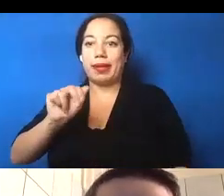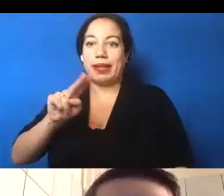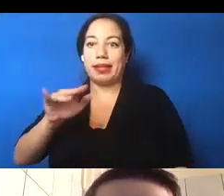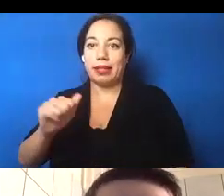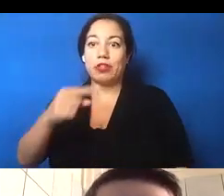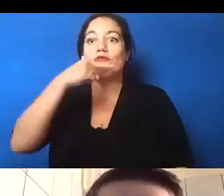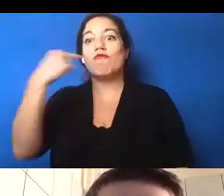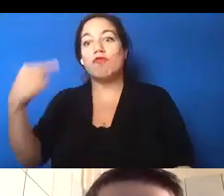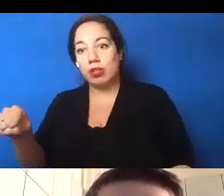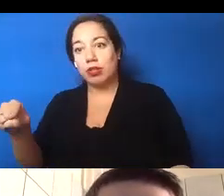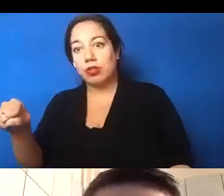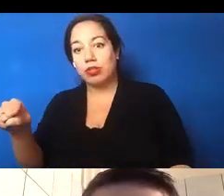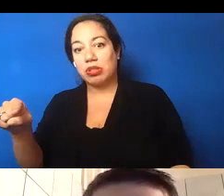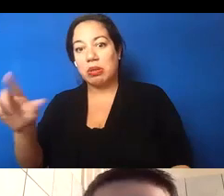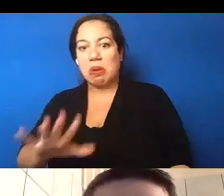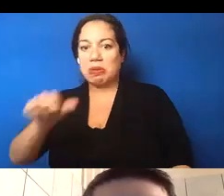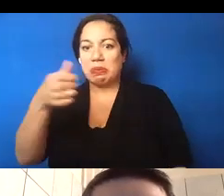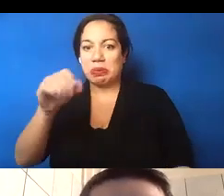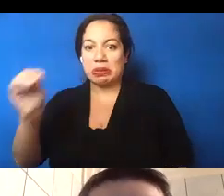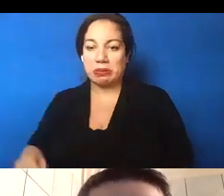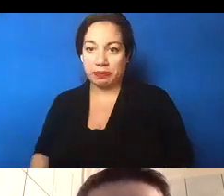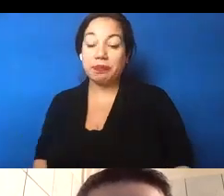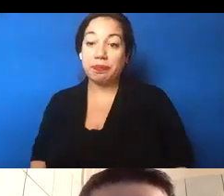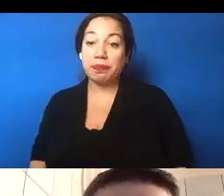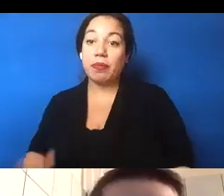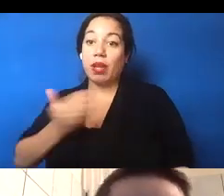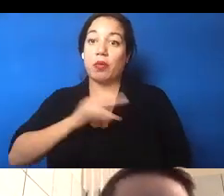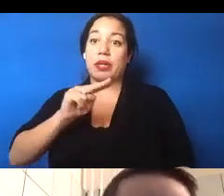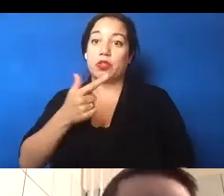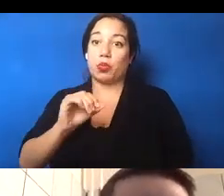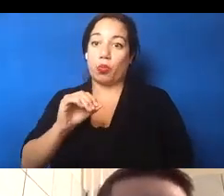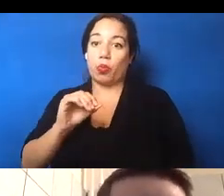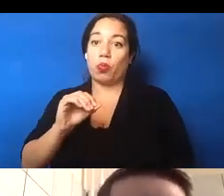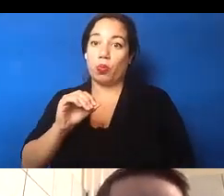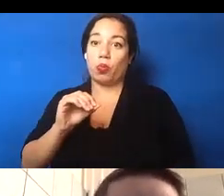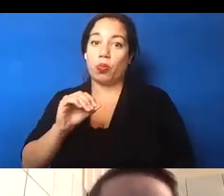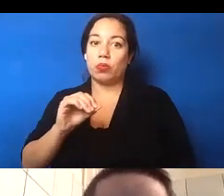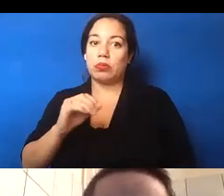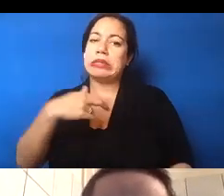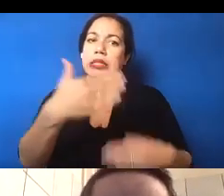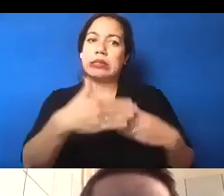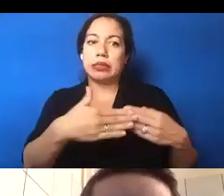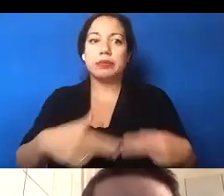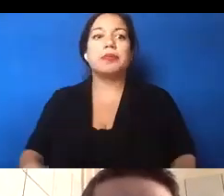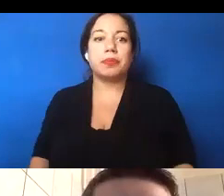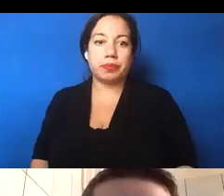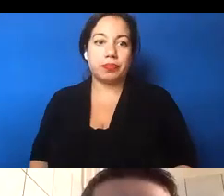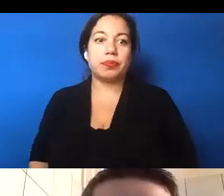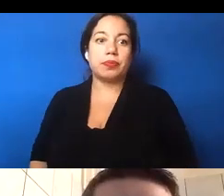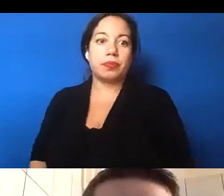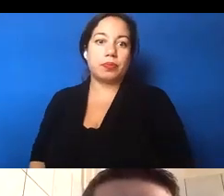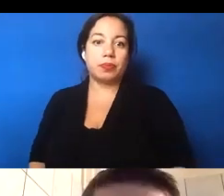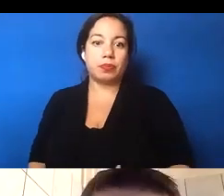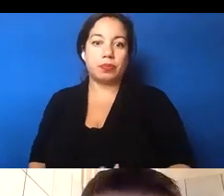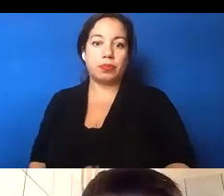roughly about 10%. So our NGO, Romani Cris, next slide please, has been